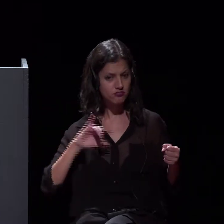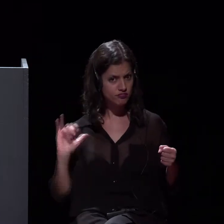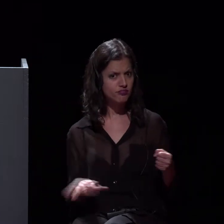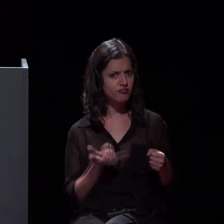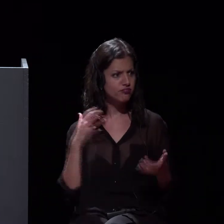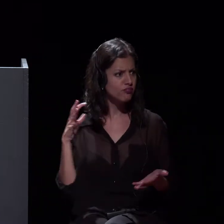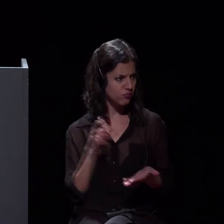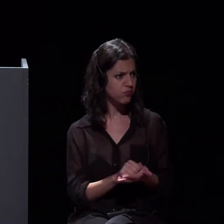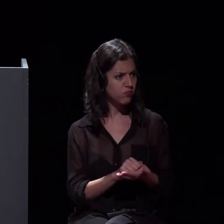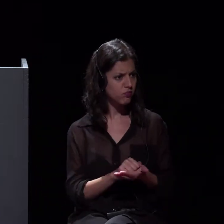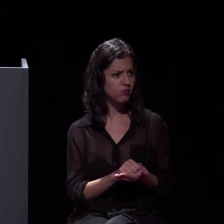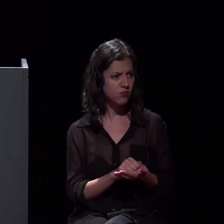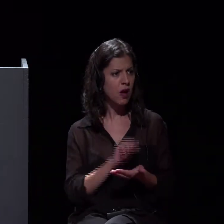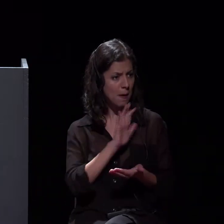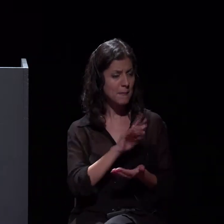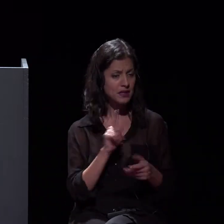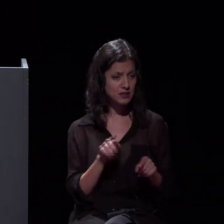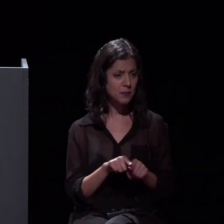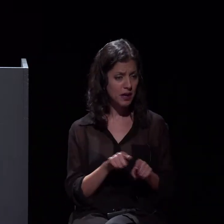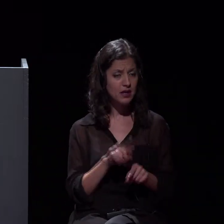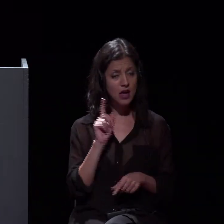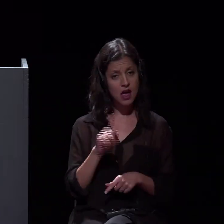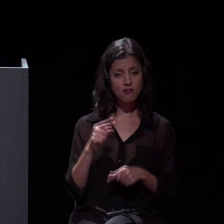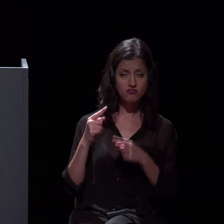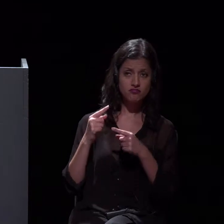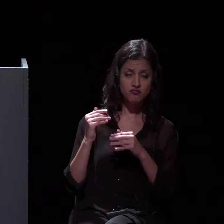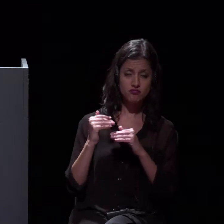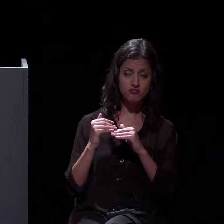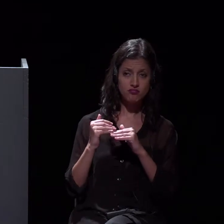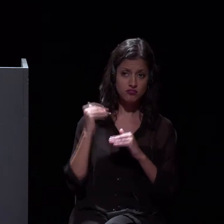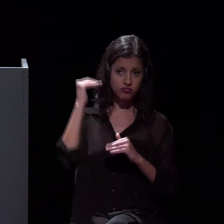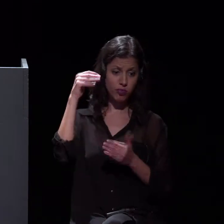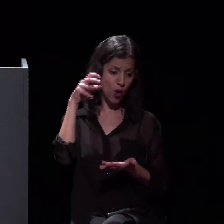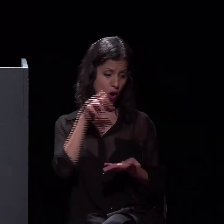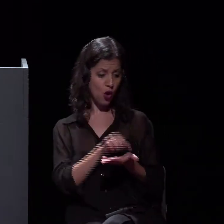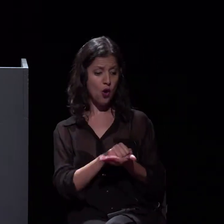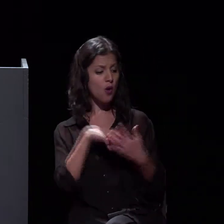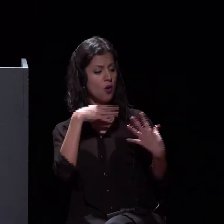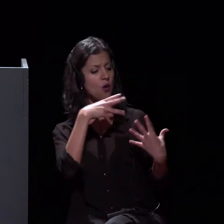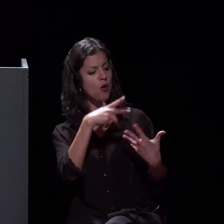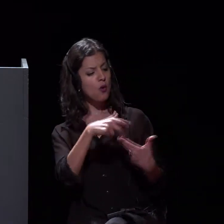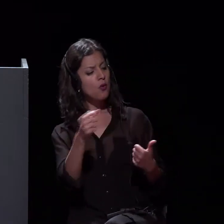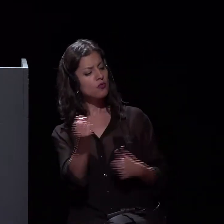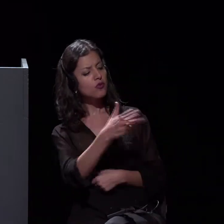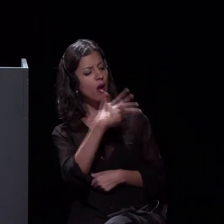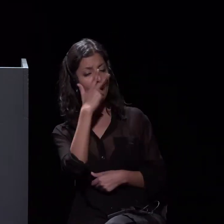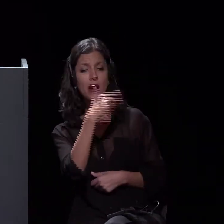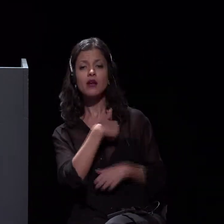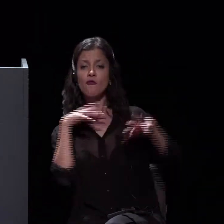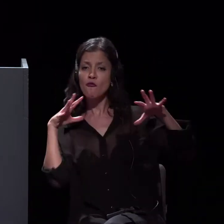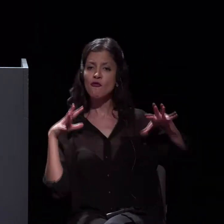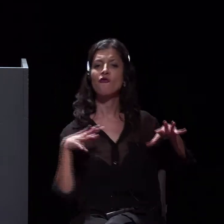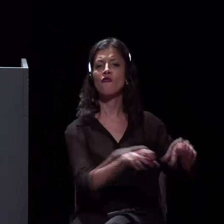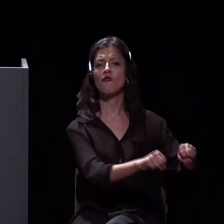colonial authority that regarded this new world as a space to be conquered and to be colonized and exploited,